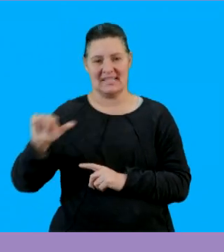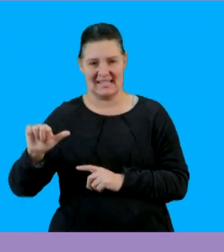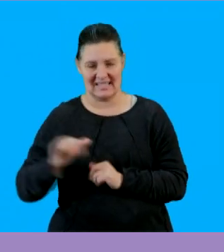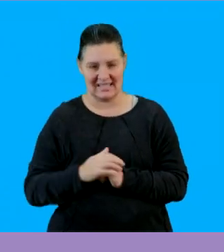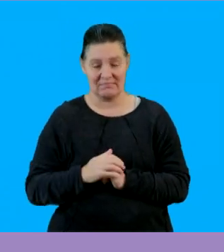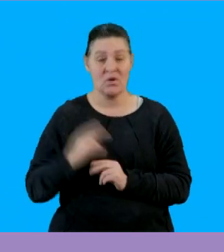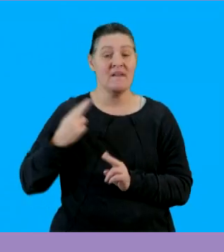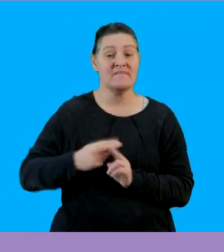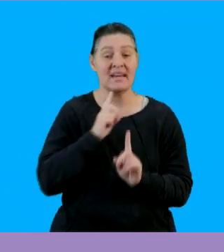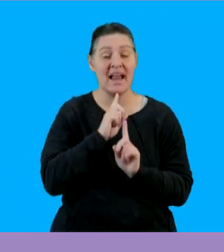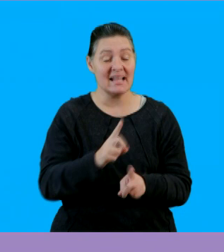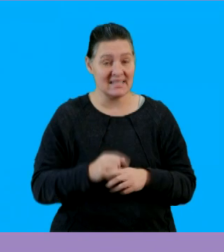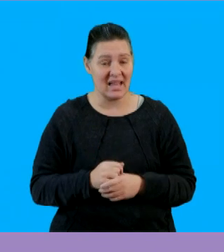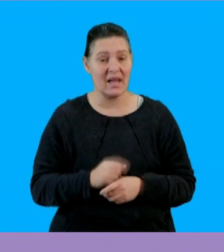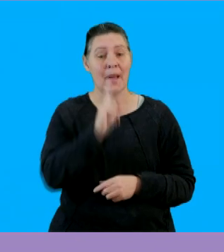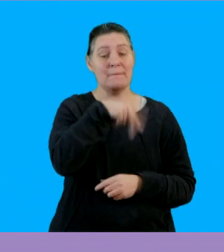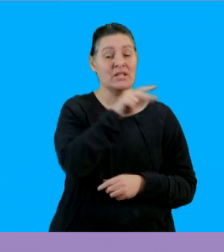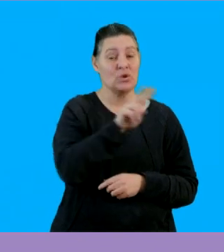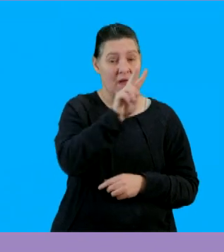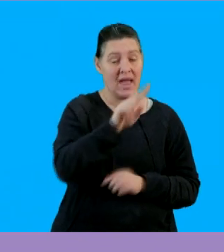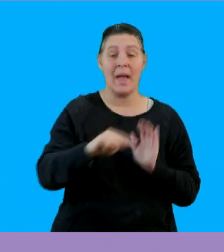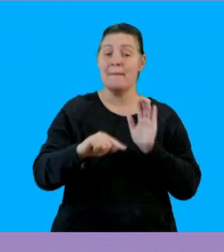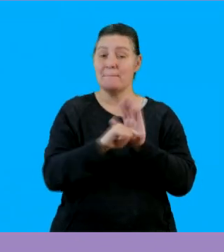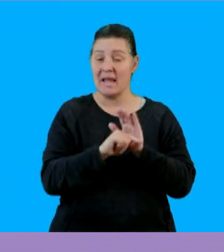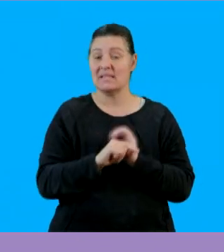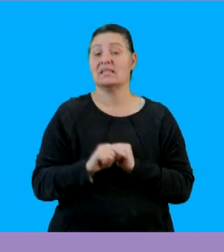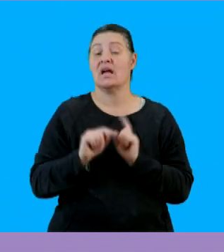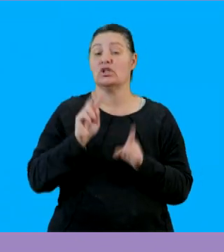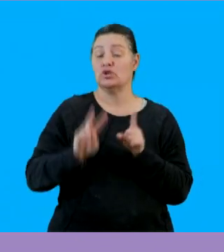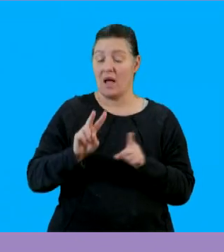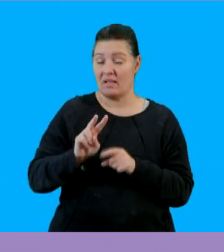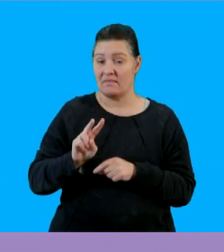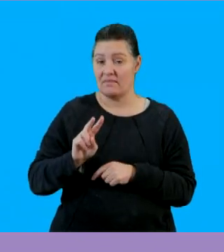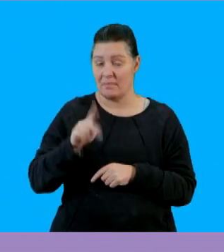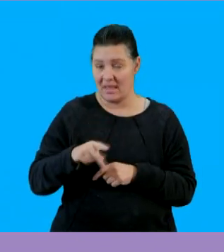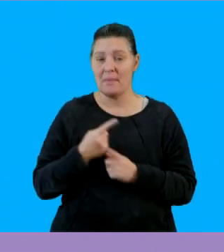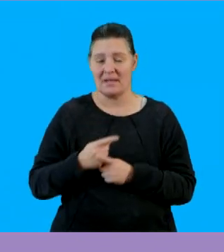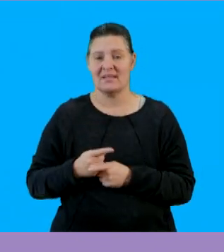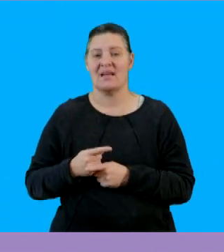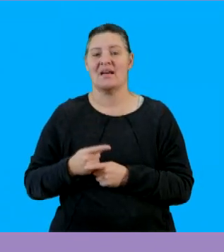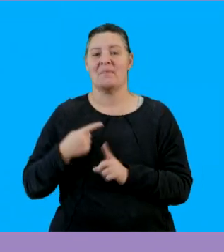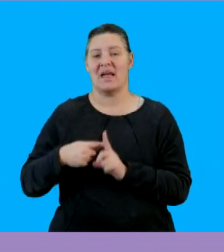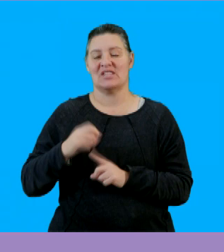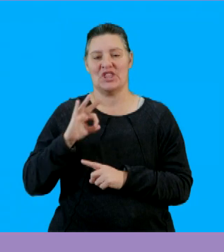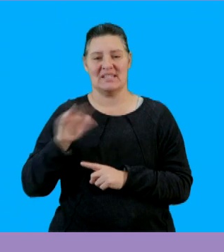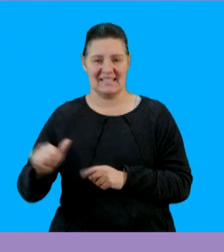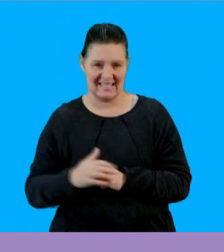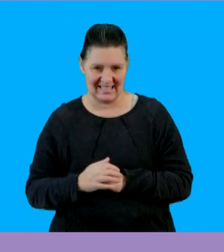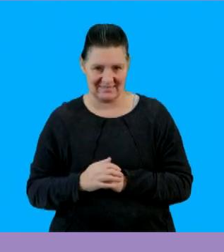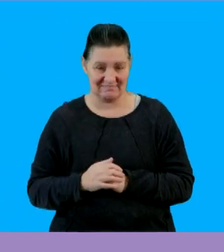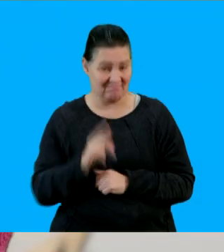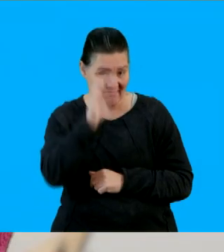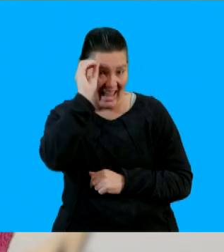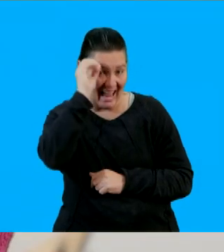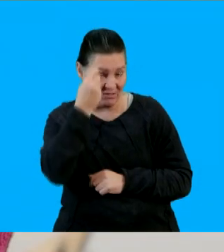plus 36. So my final answer will be p squared minus 12p plus